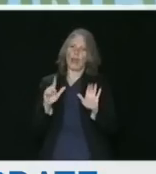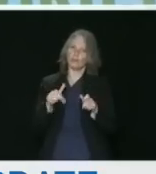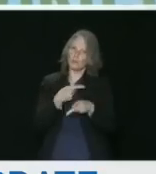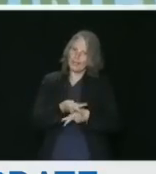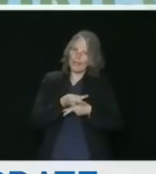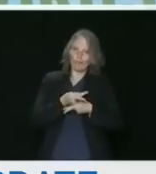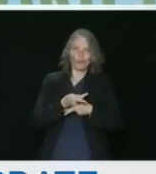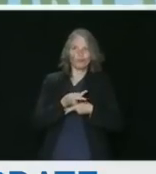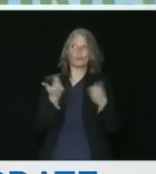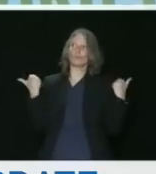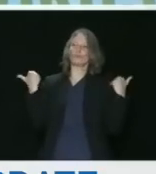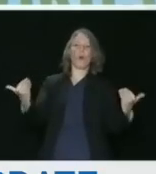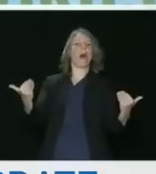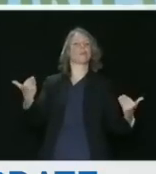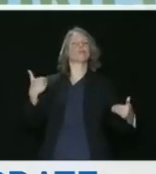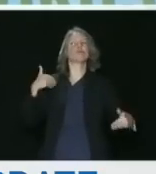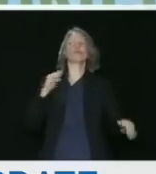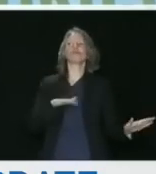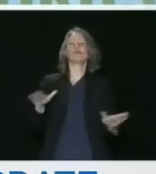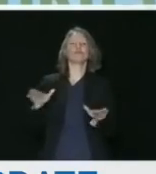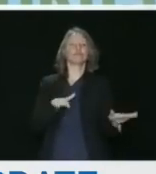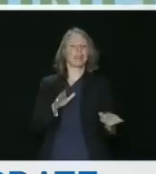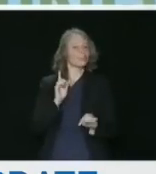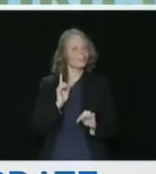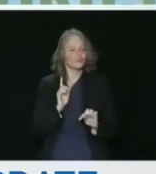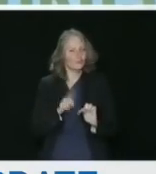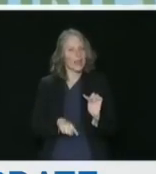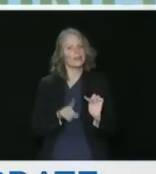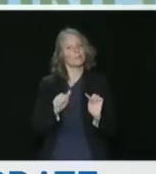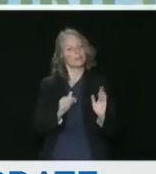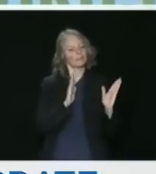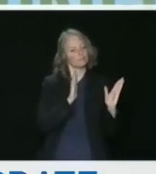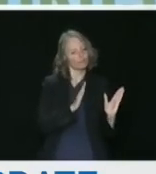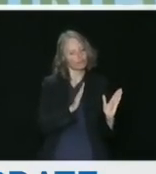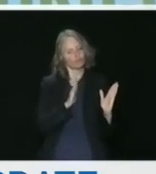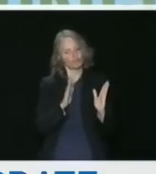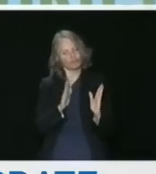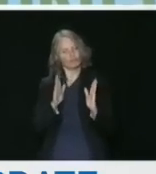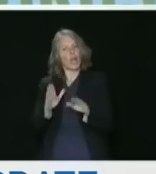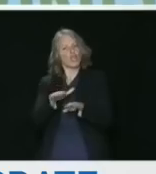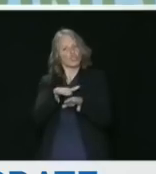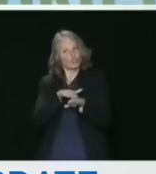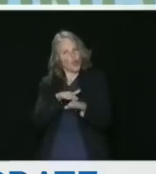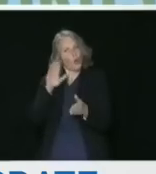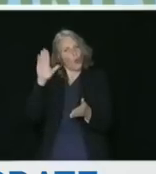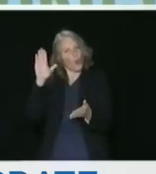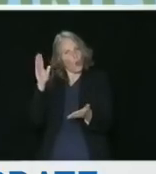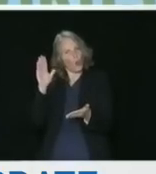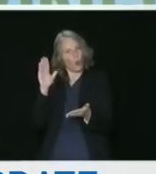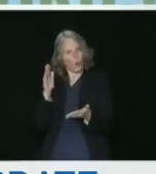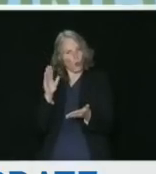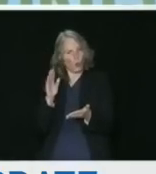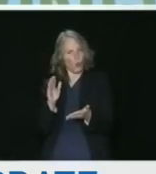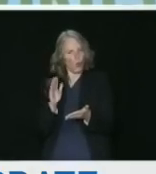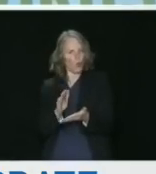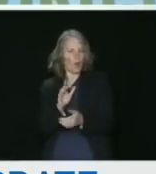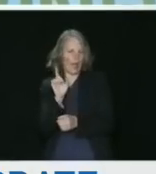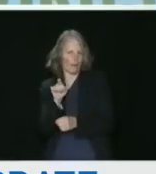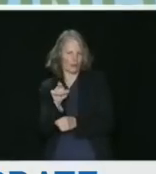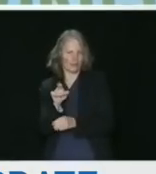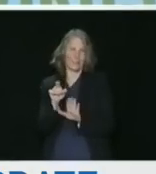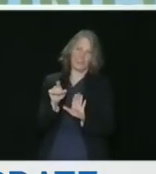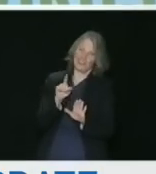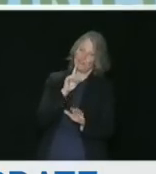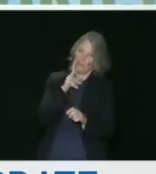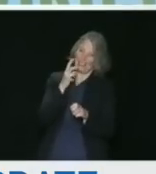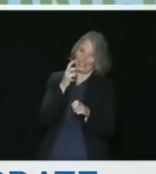lift everything. You're going to lift things in stages and see what happens. But that's I guess it is a bit